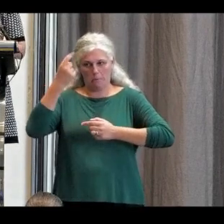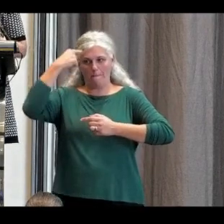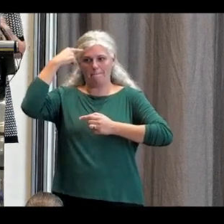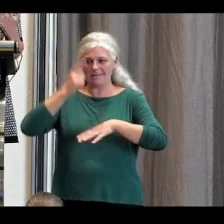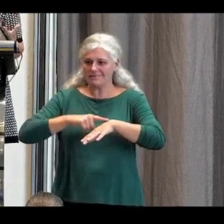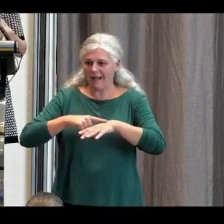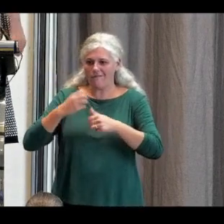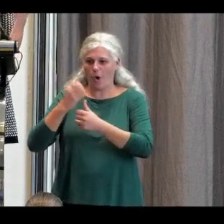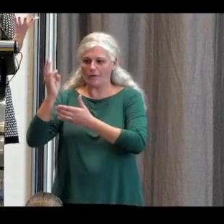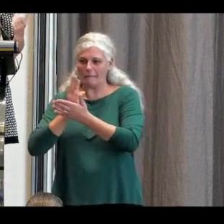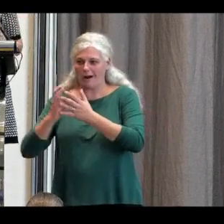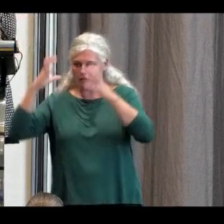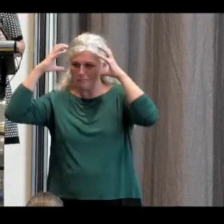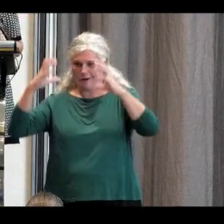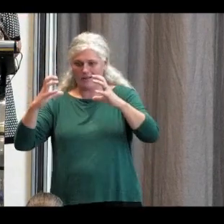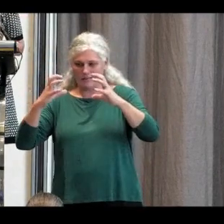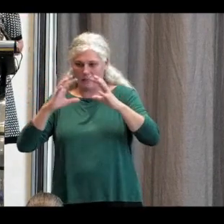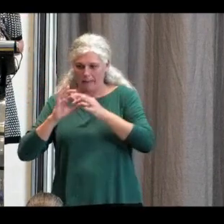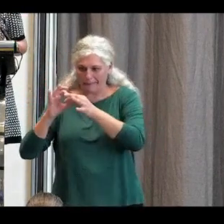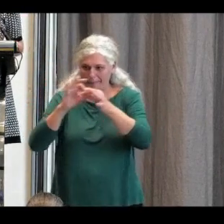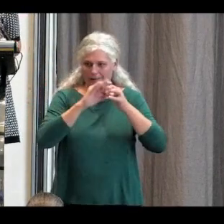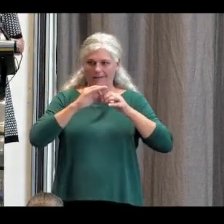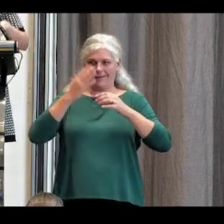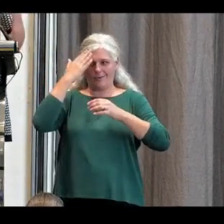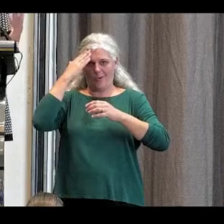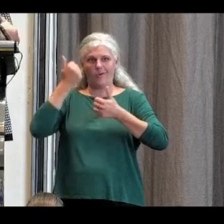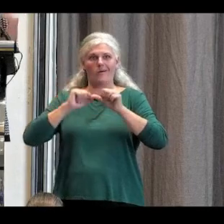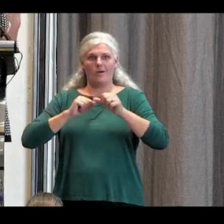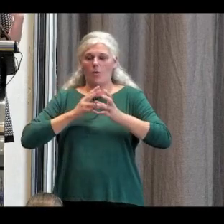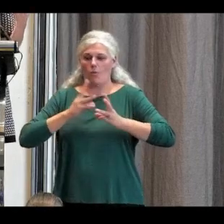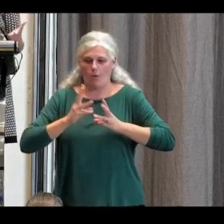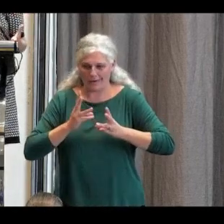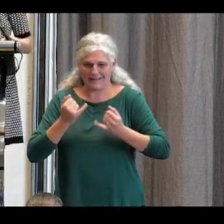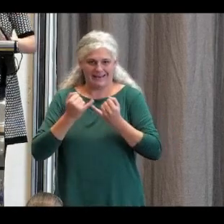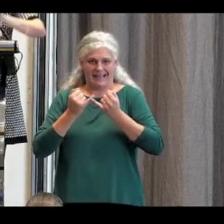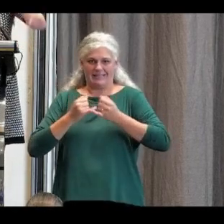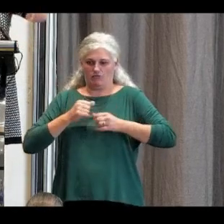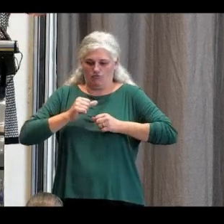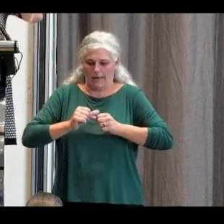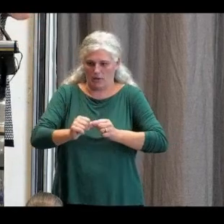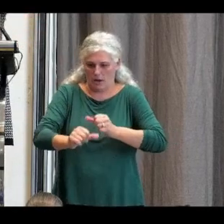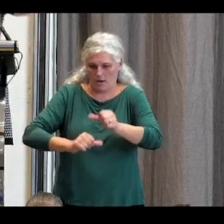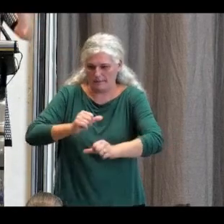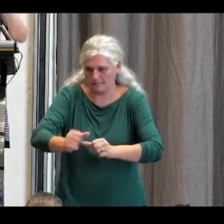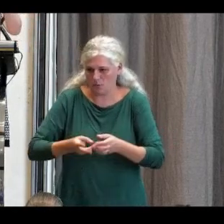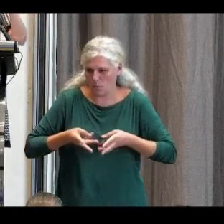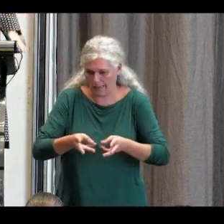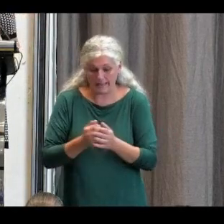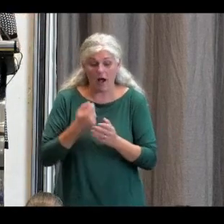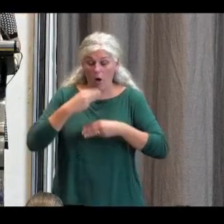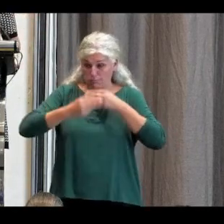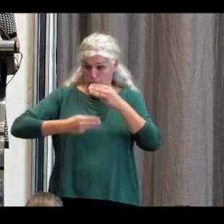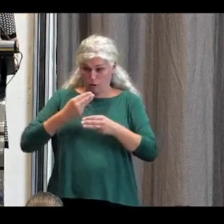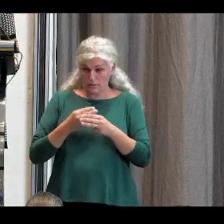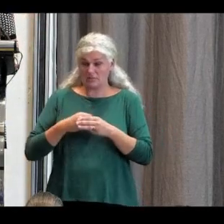all the other brain cells and the body for things to work in a molecular way. So this process